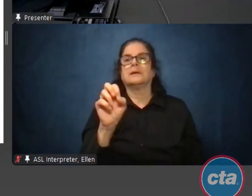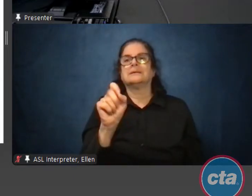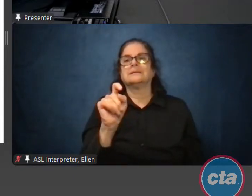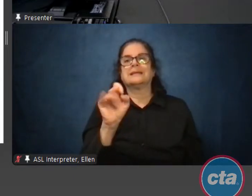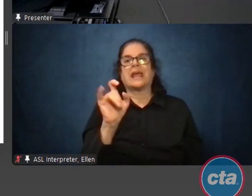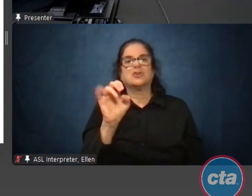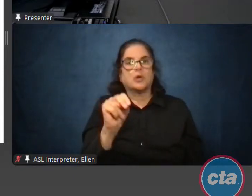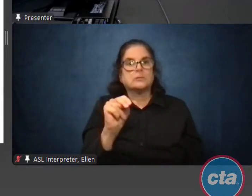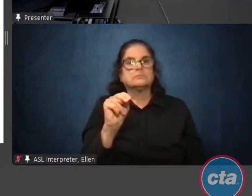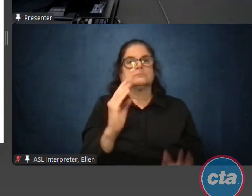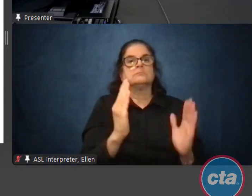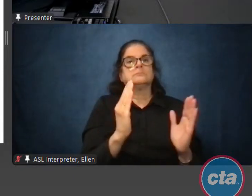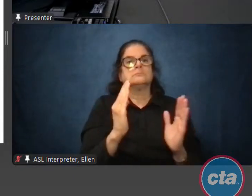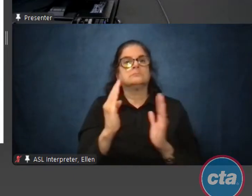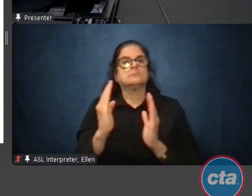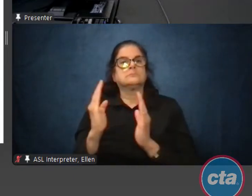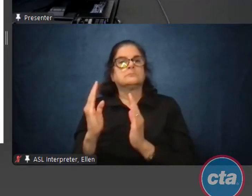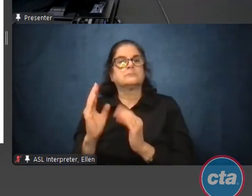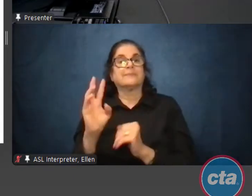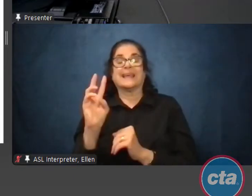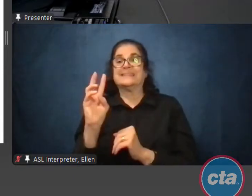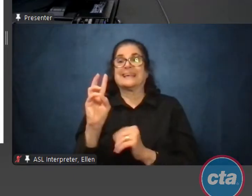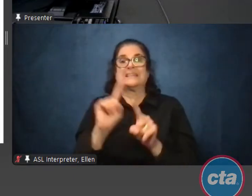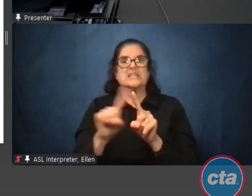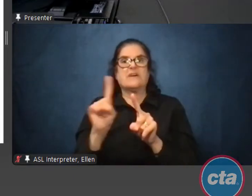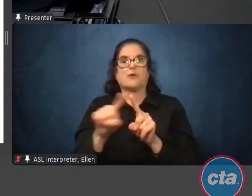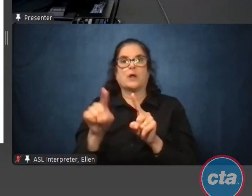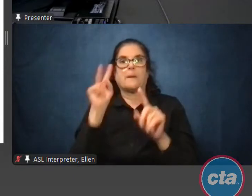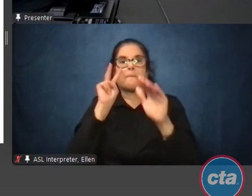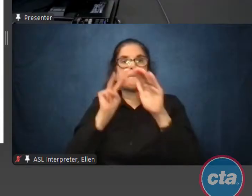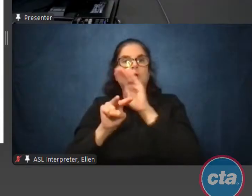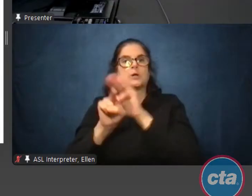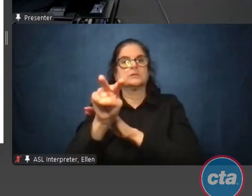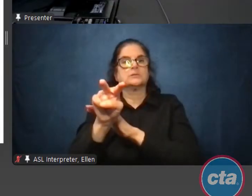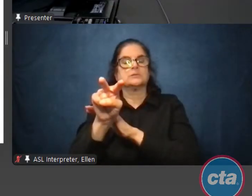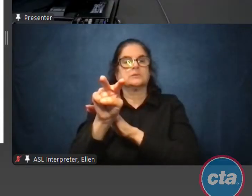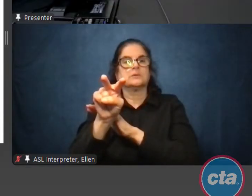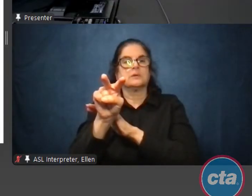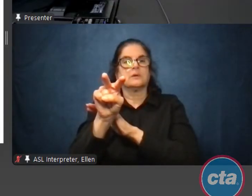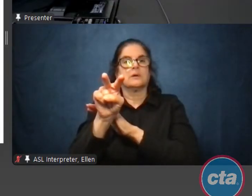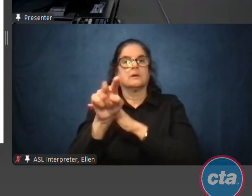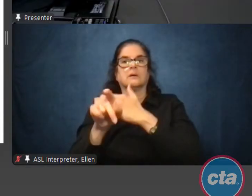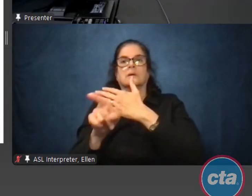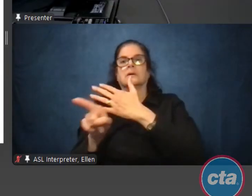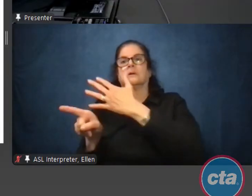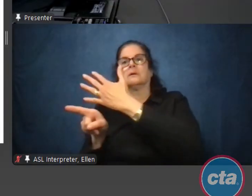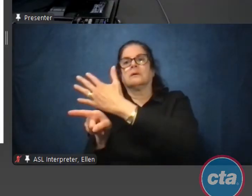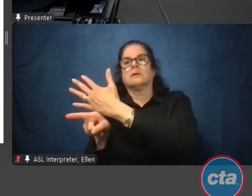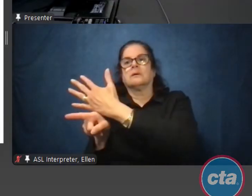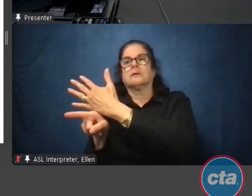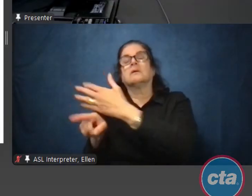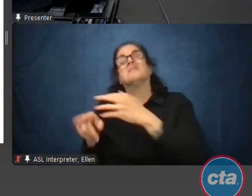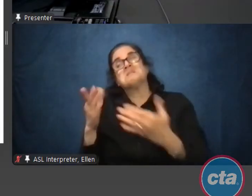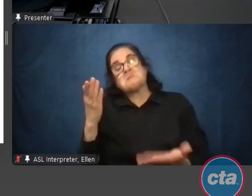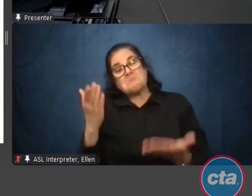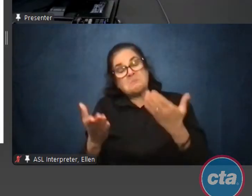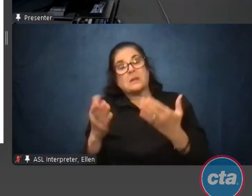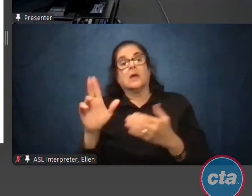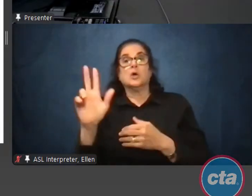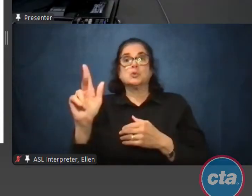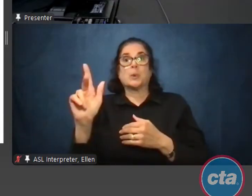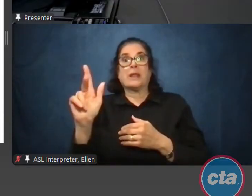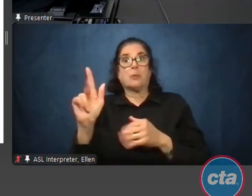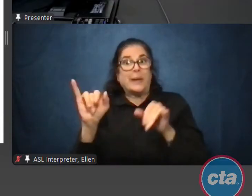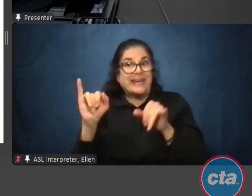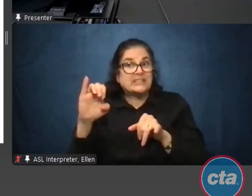got 6 different predictions that are showing on a 13-inch display. We can probably fit 12 to 13 on the 23-inch